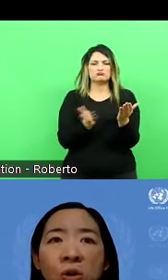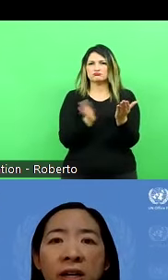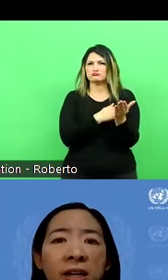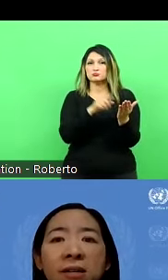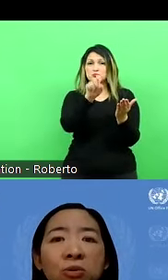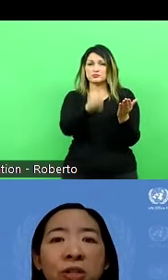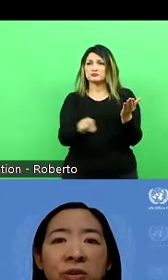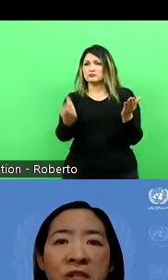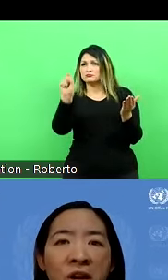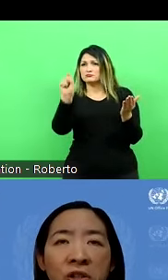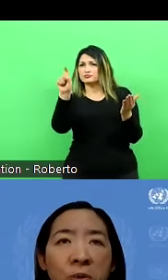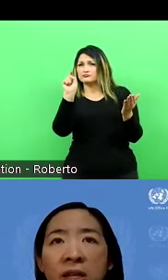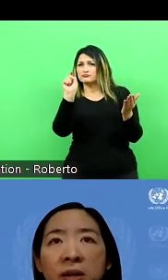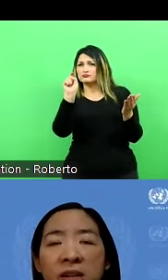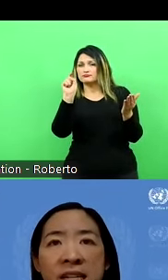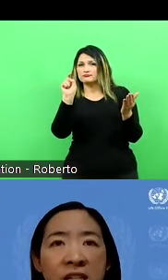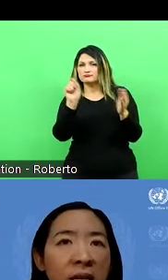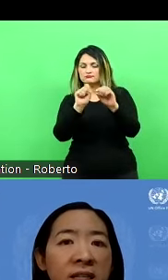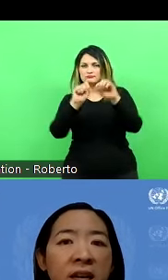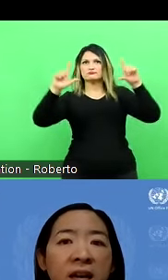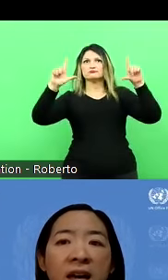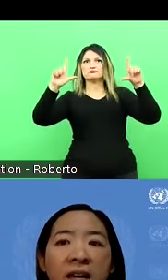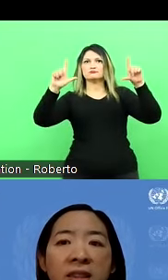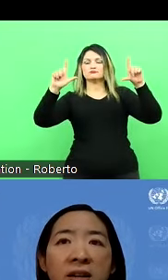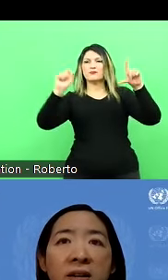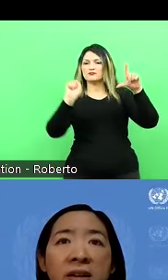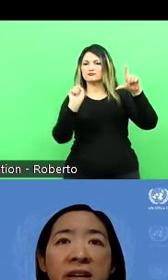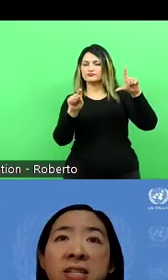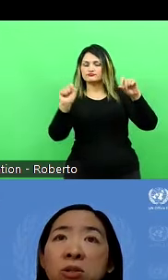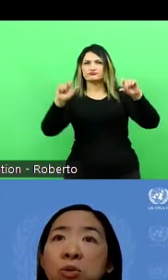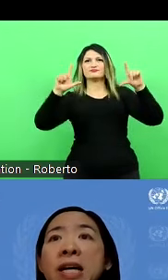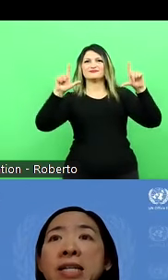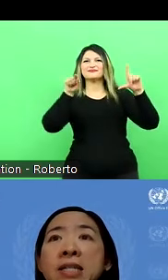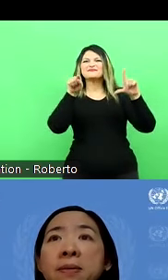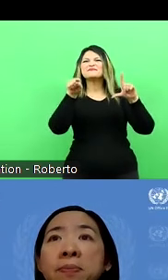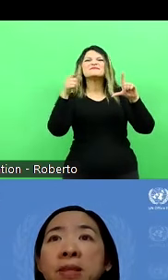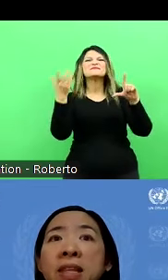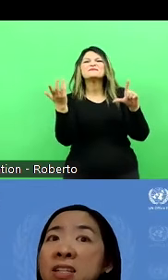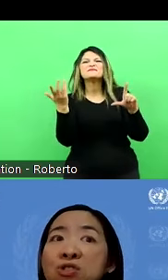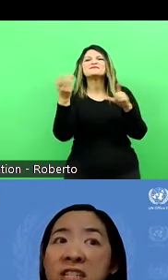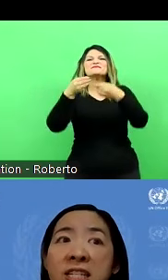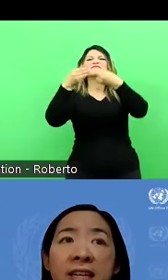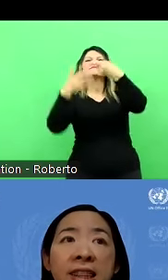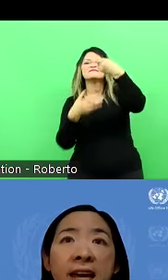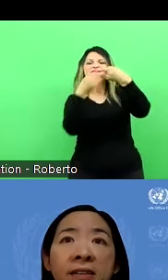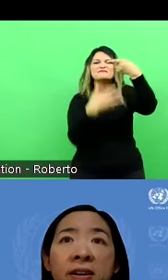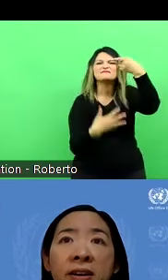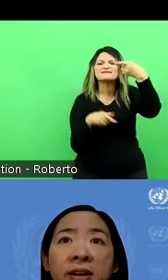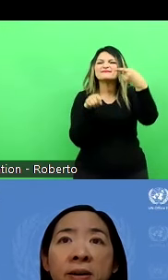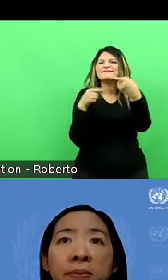the score and to restart doing the assessment. The Excel tool has the Excel sheet